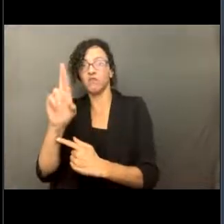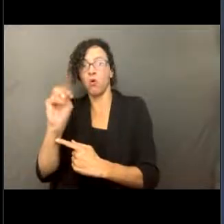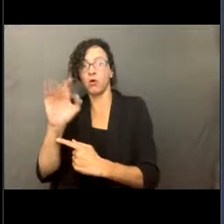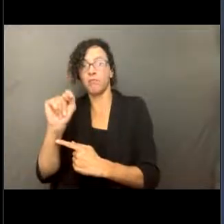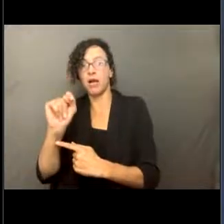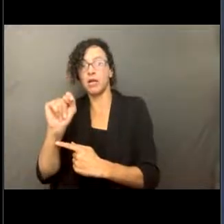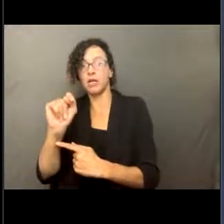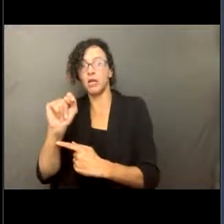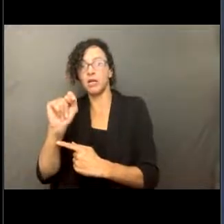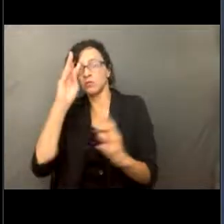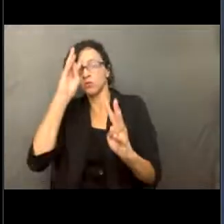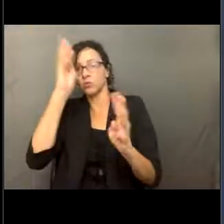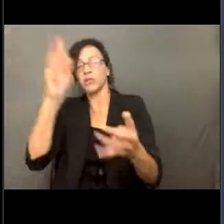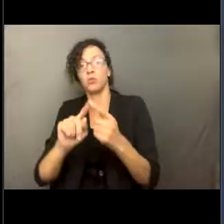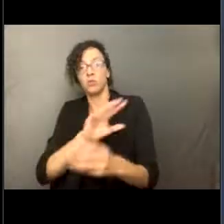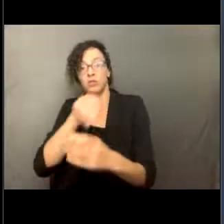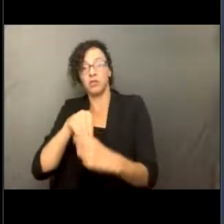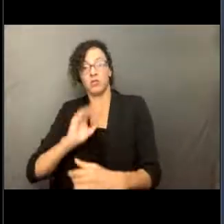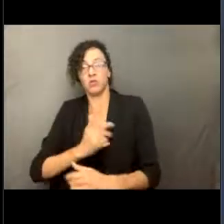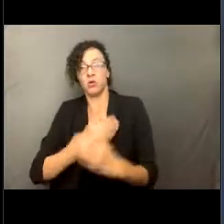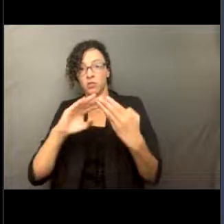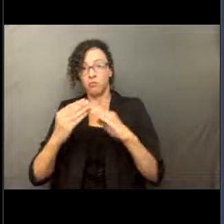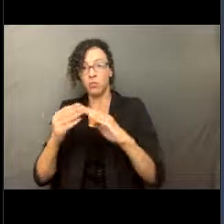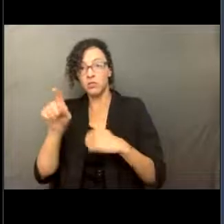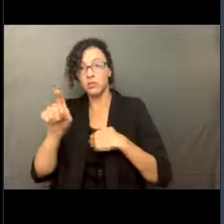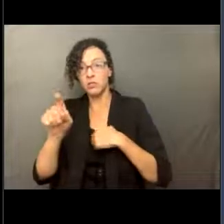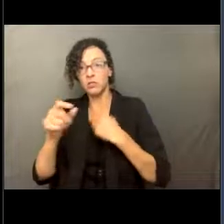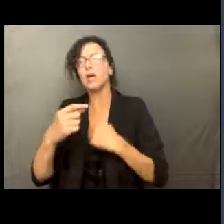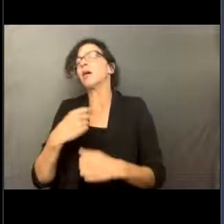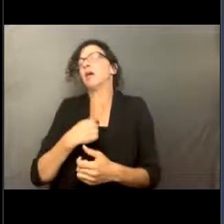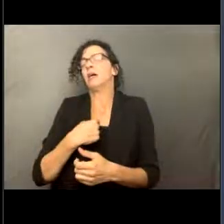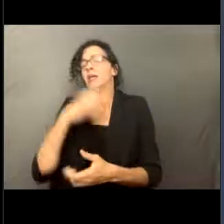communities? You know, because I think I participated in all the